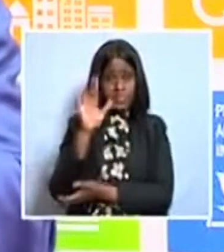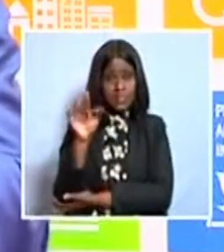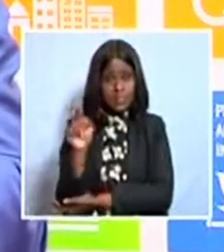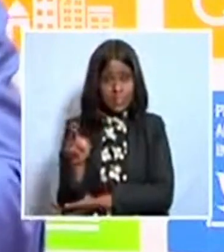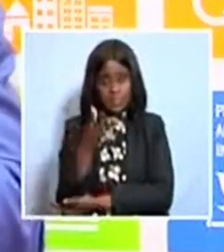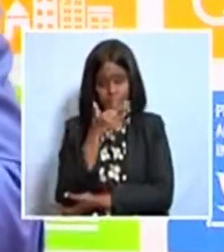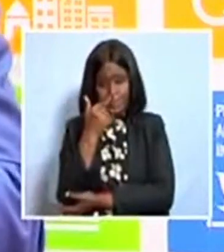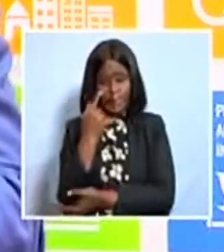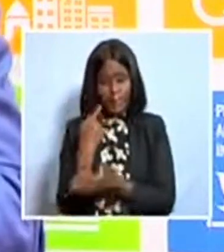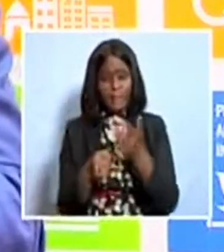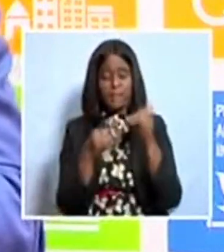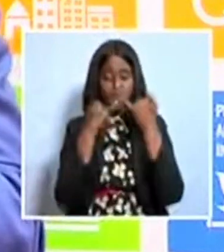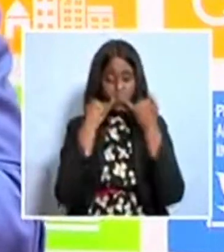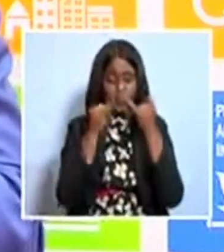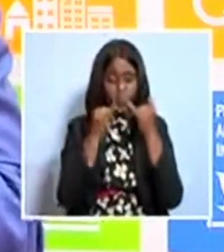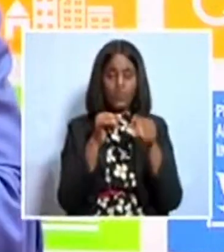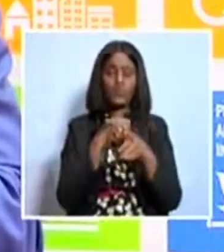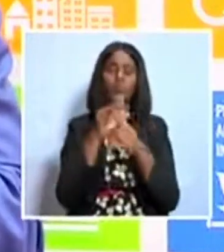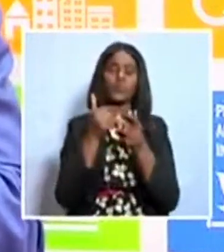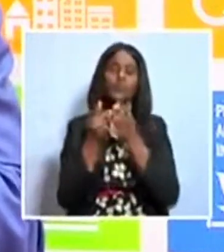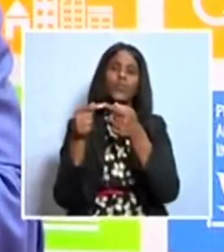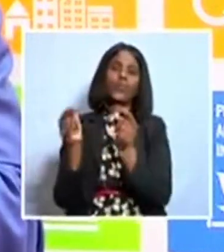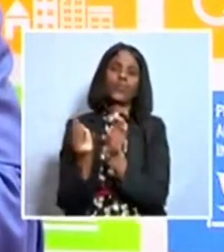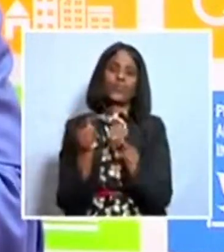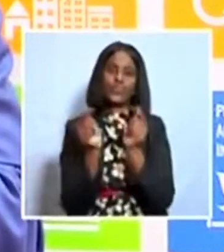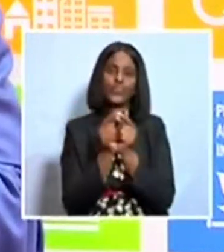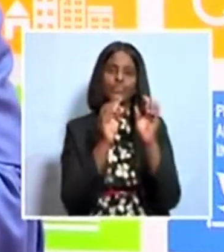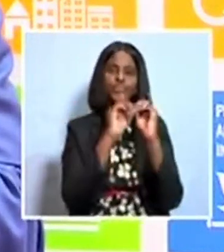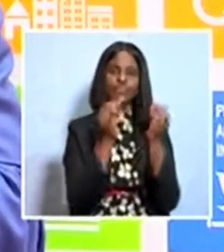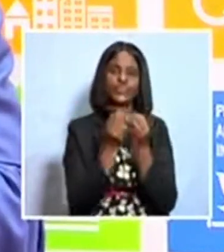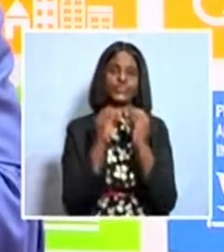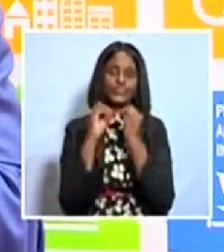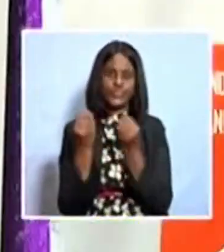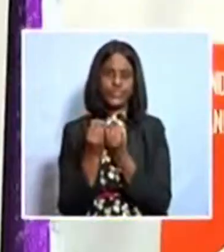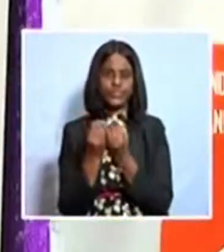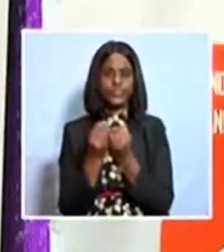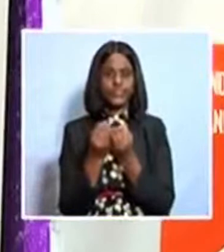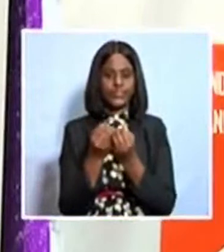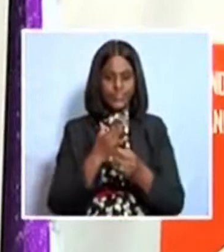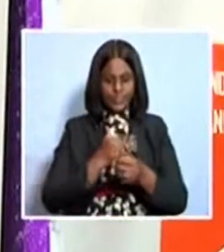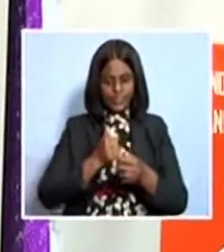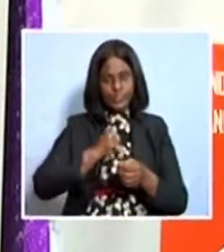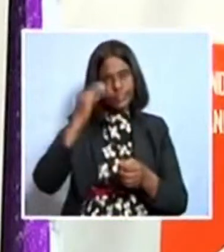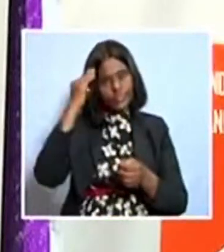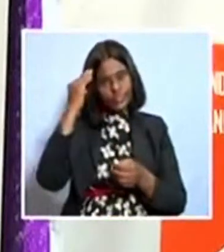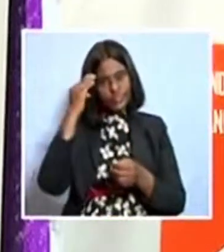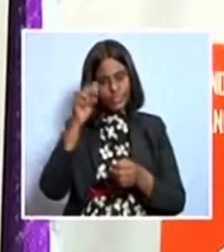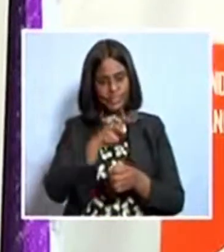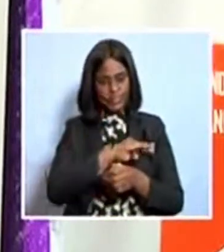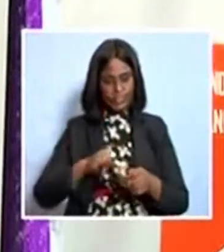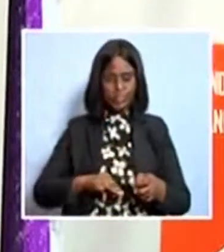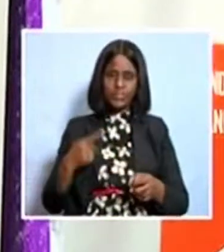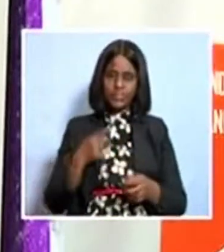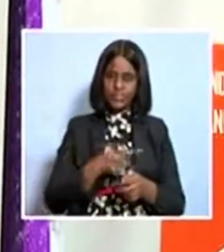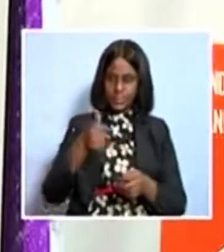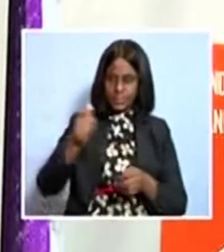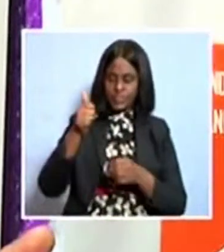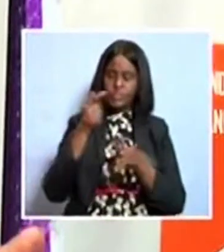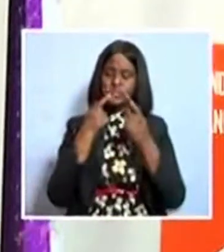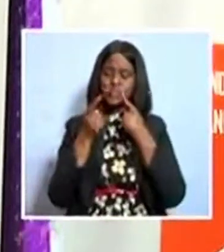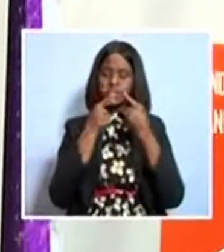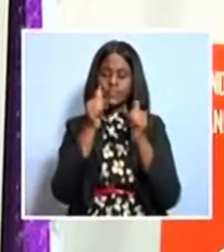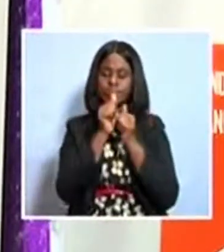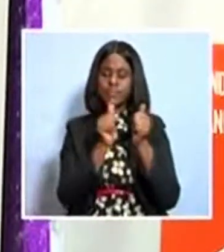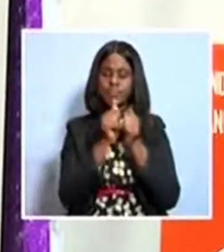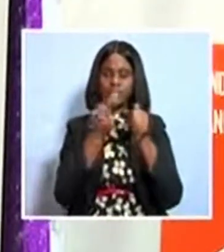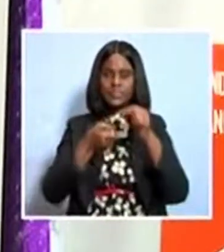be informed to the cooperatives, the organizations. Yeah. I know, members of parliament, you've been talking about the increased